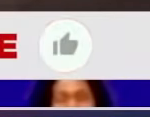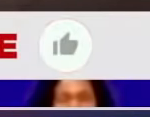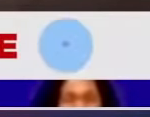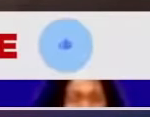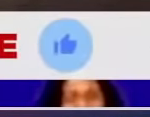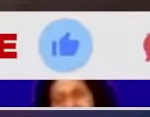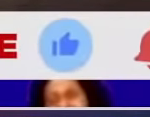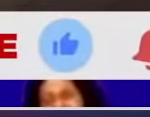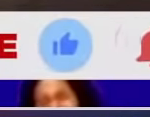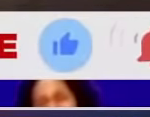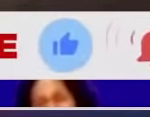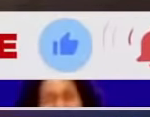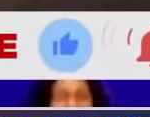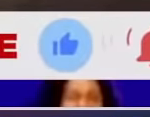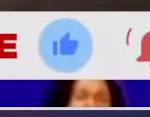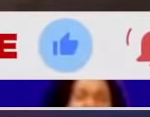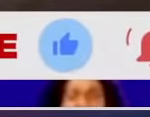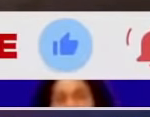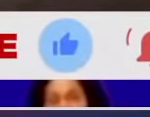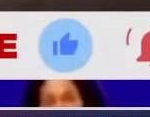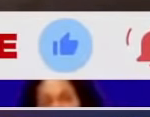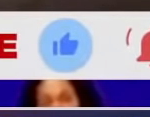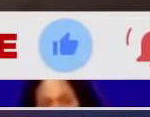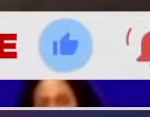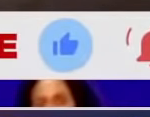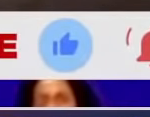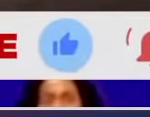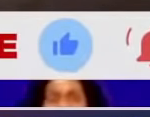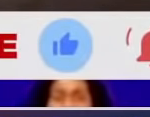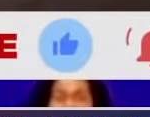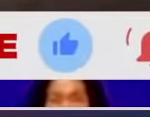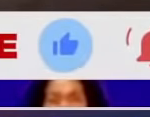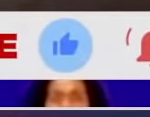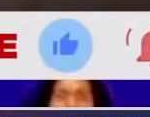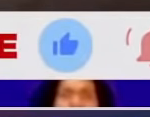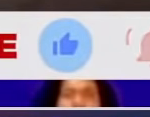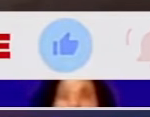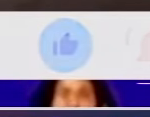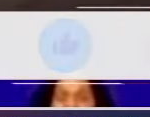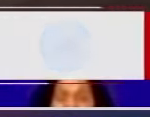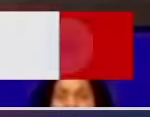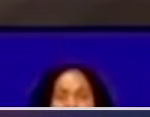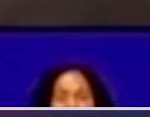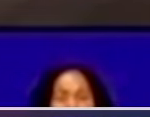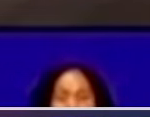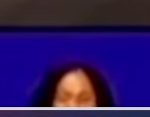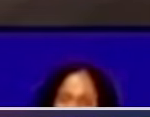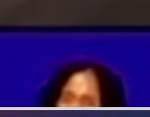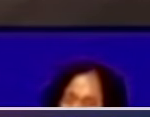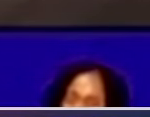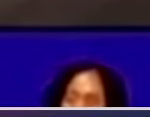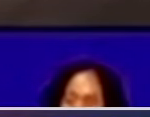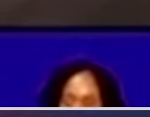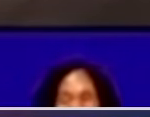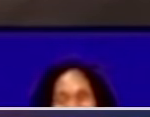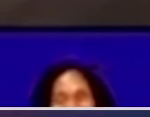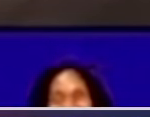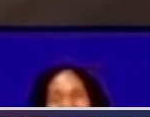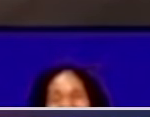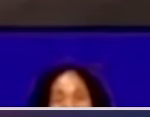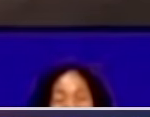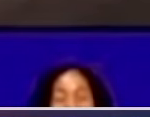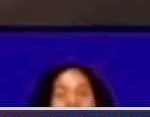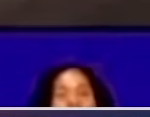enterprises, cutting red tape, simplifying labor laws, supporting our nation's employers, I've seen this film enough times to